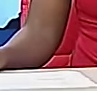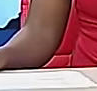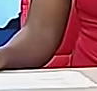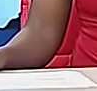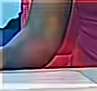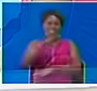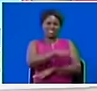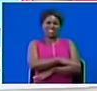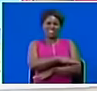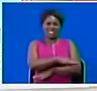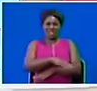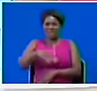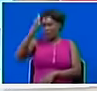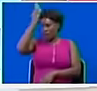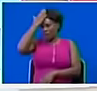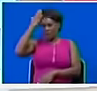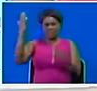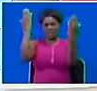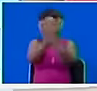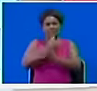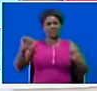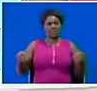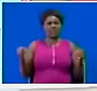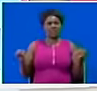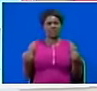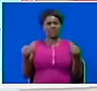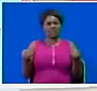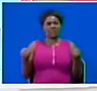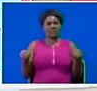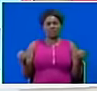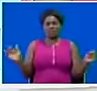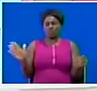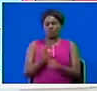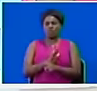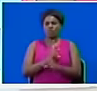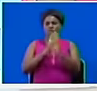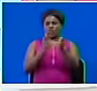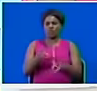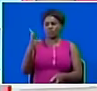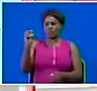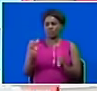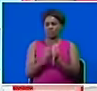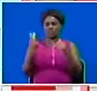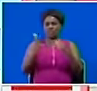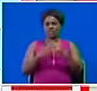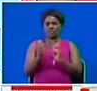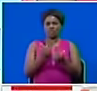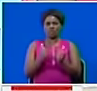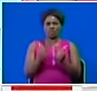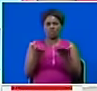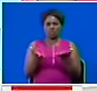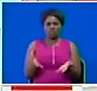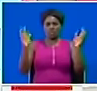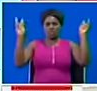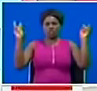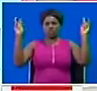A very good evening to you. This is Monday Night News. It's part of our wider coverage of Kivumbi 2017. Tonight we're taking a look at the issue